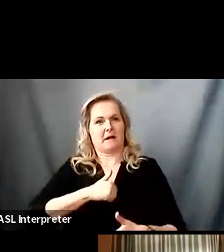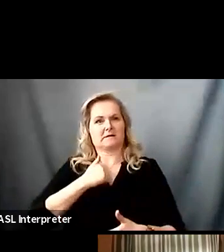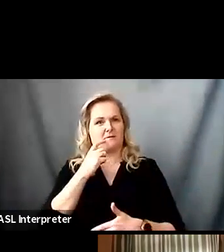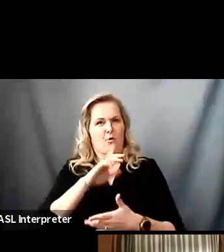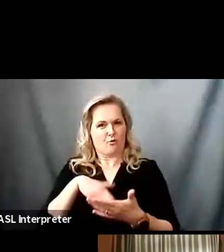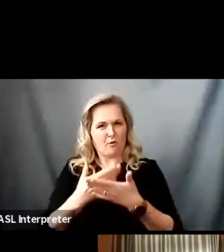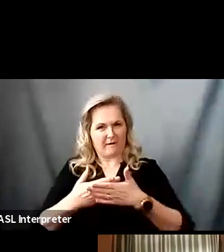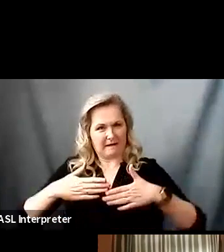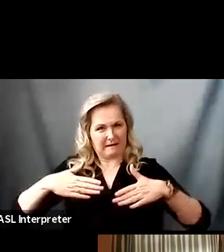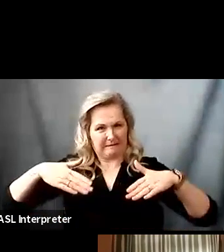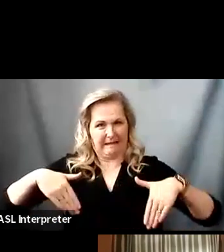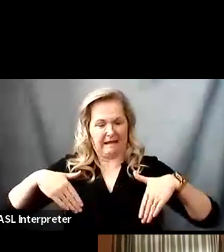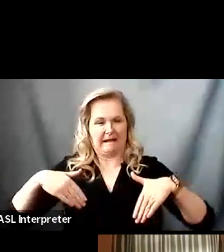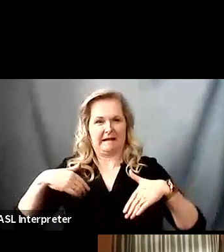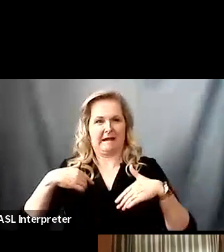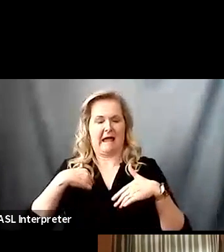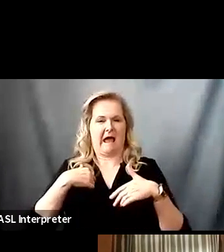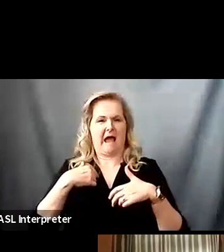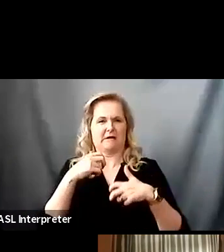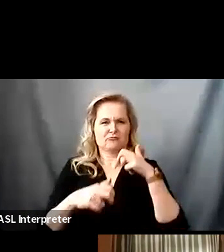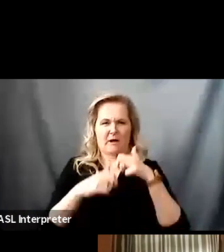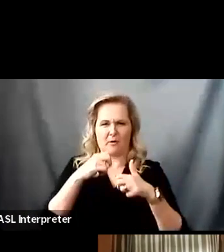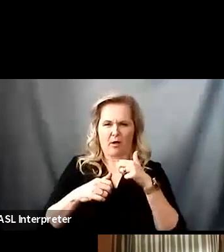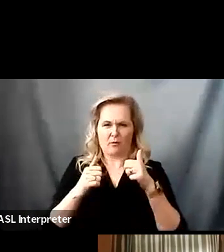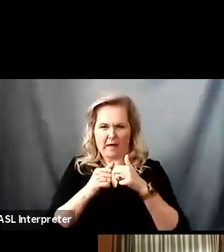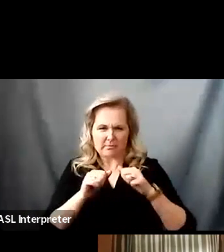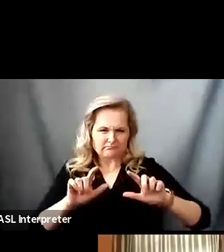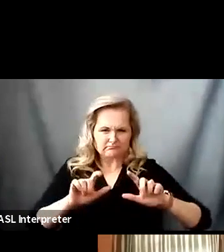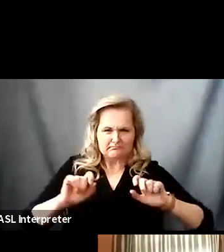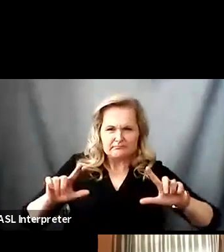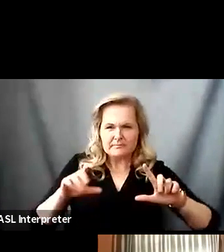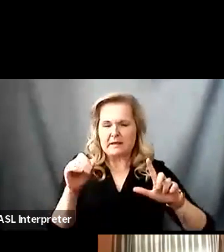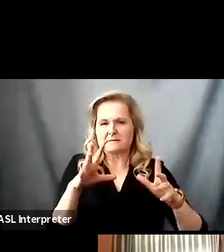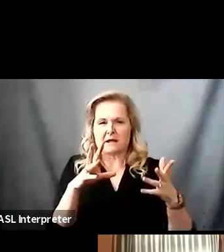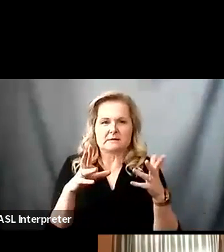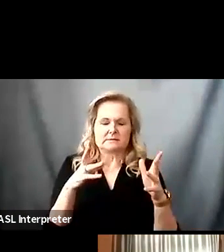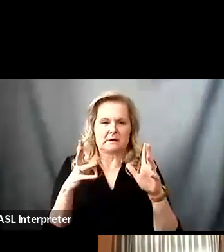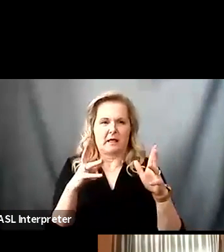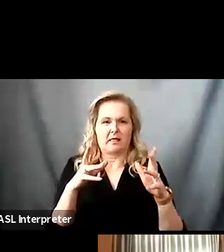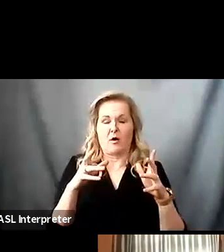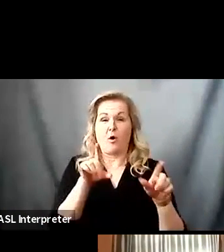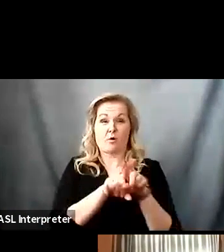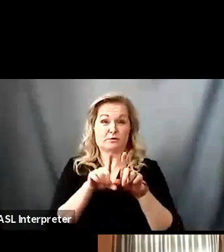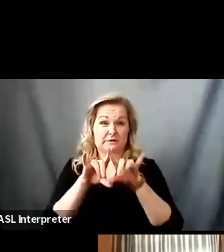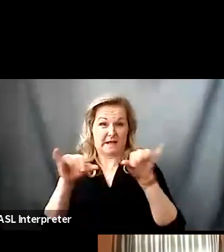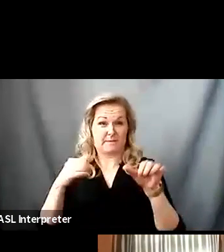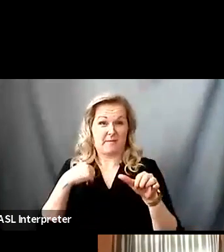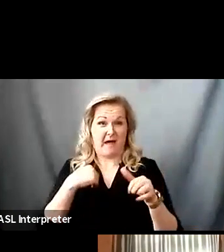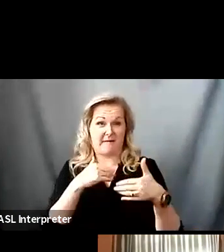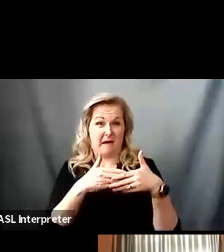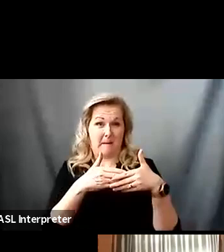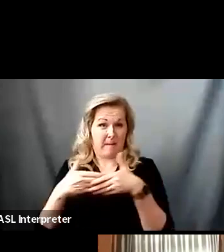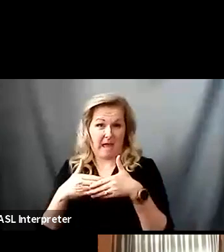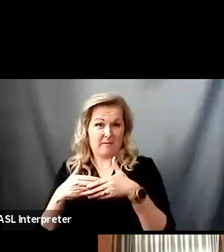had trouble accessing the meeting and then was responding to a screaming infant.